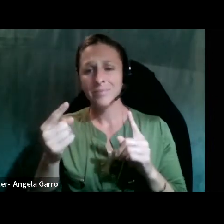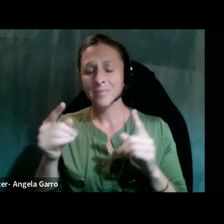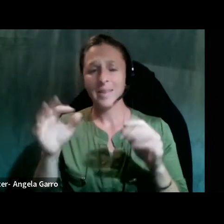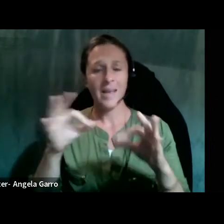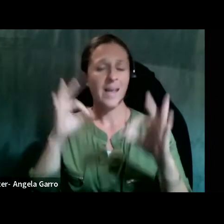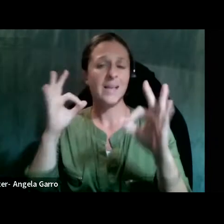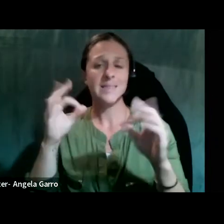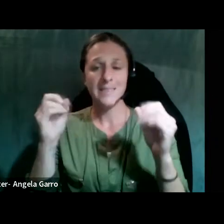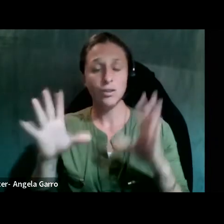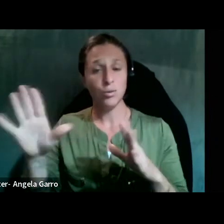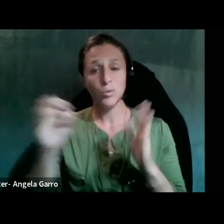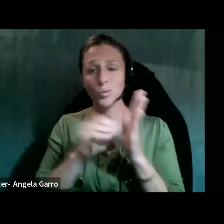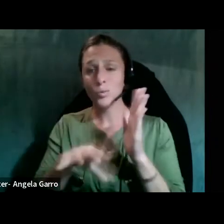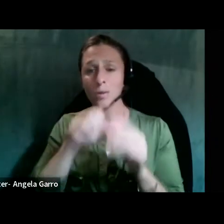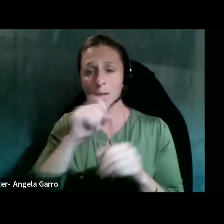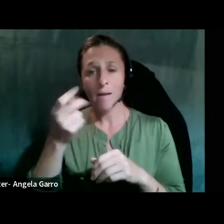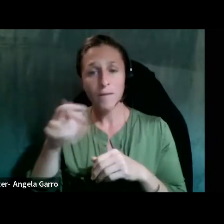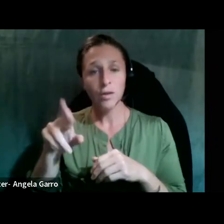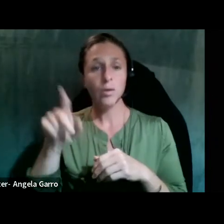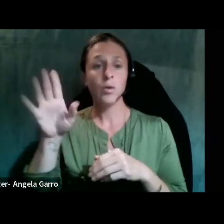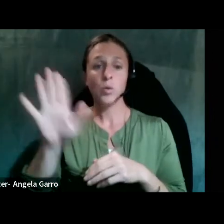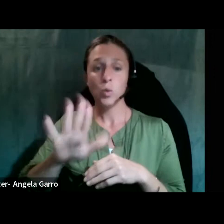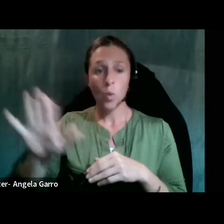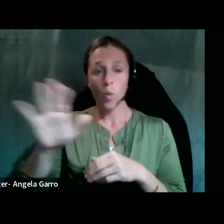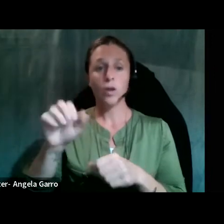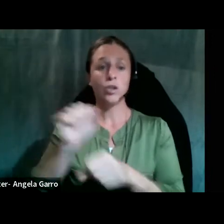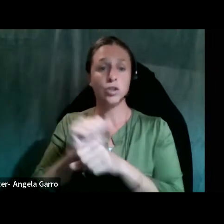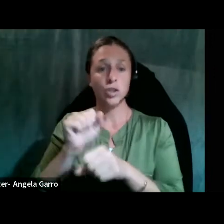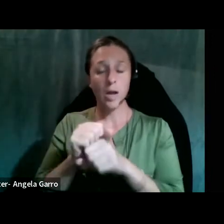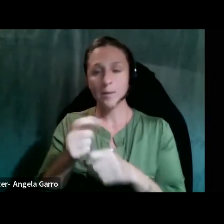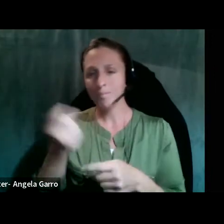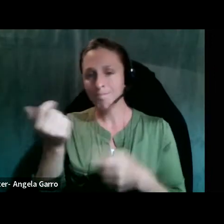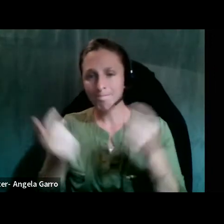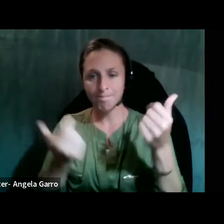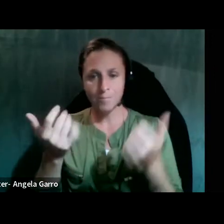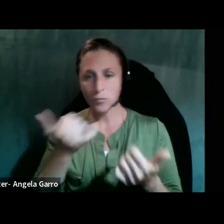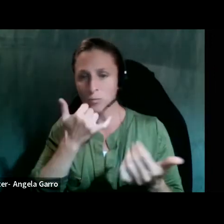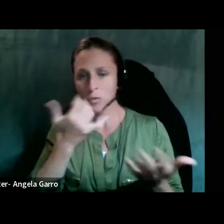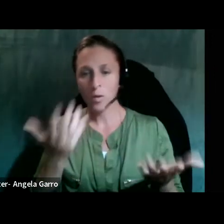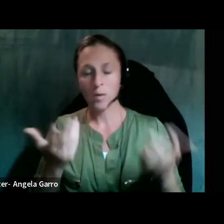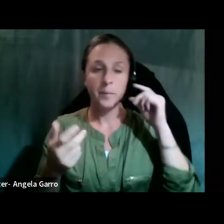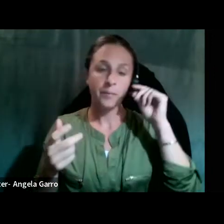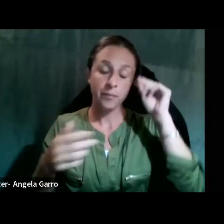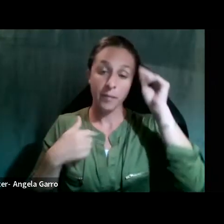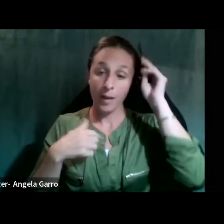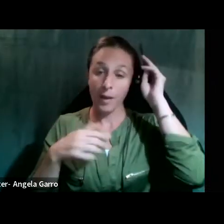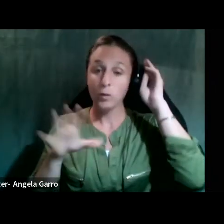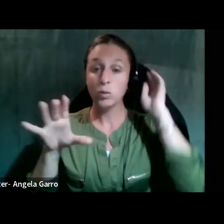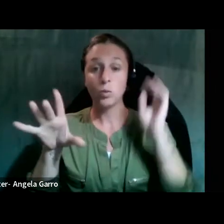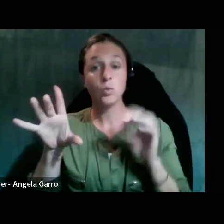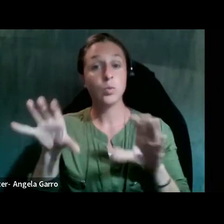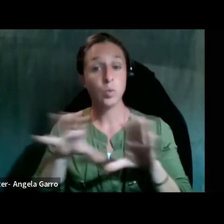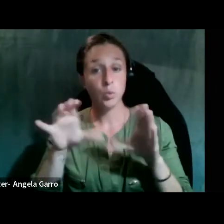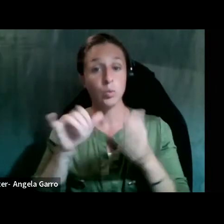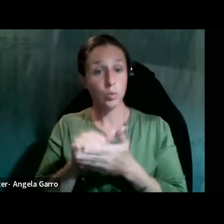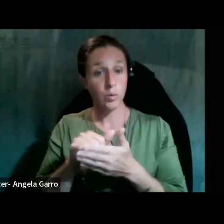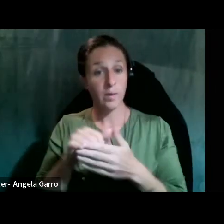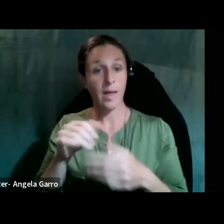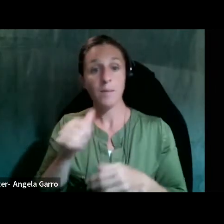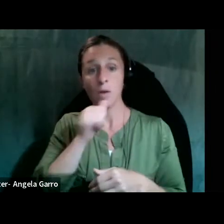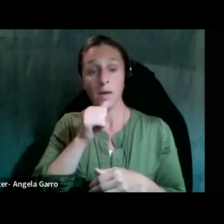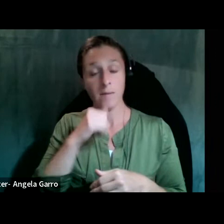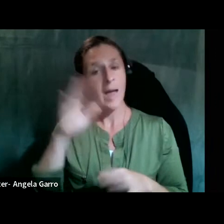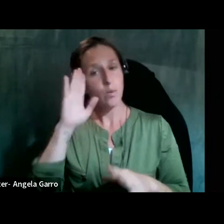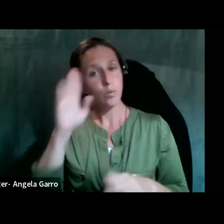her. It is your job to root out the rot. So while I have chosen to do this privately, or I would